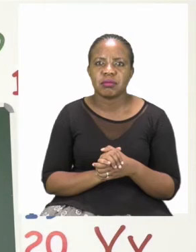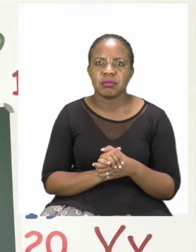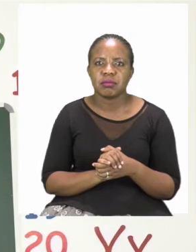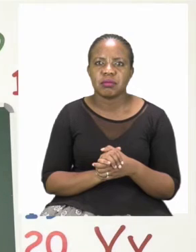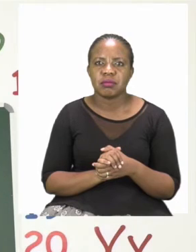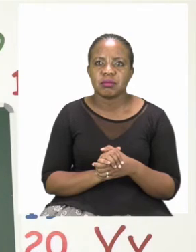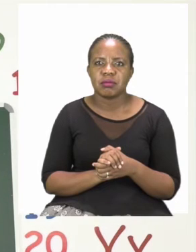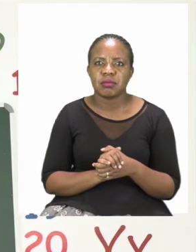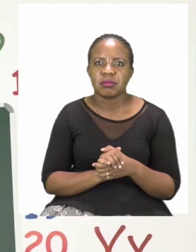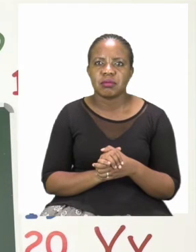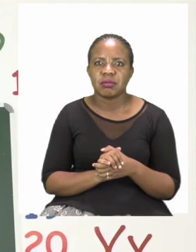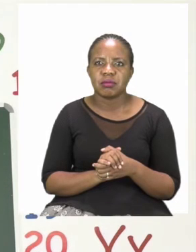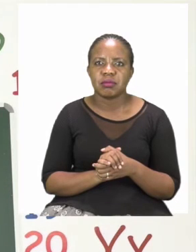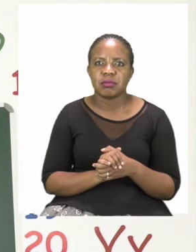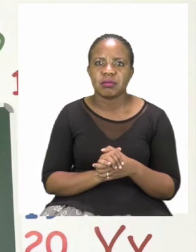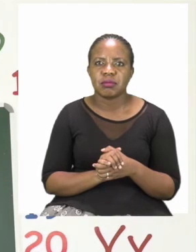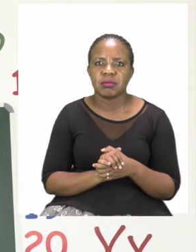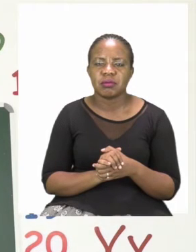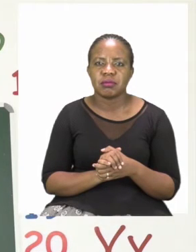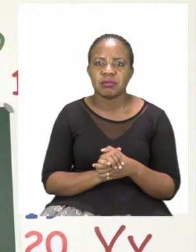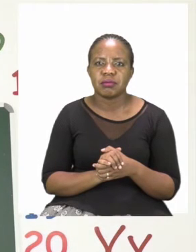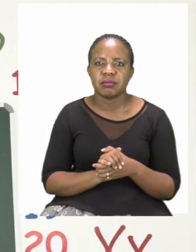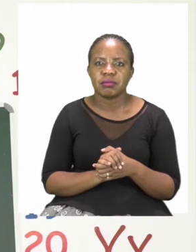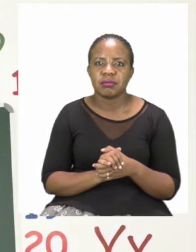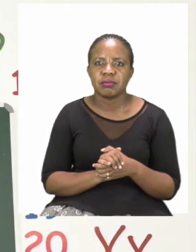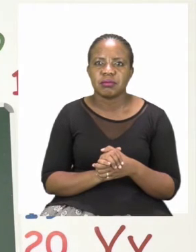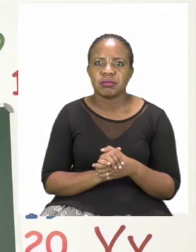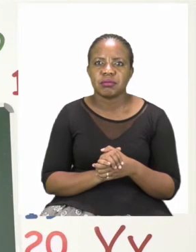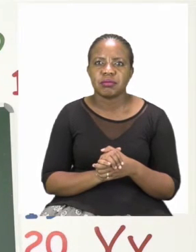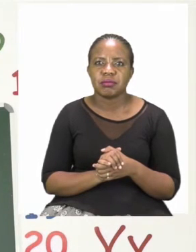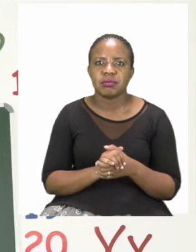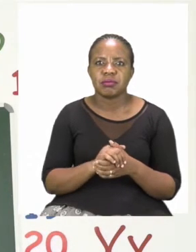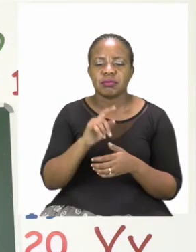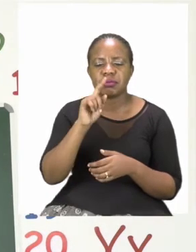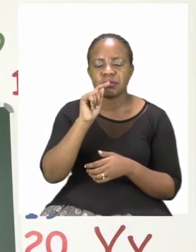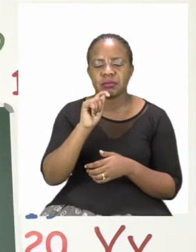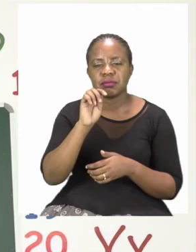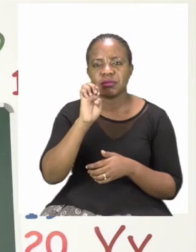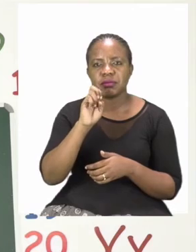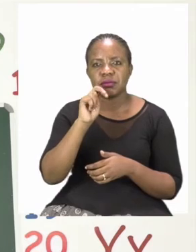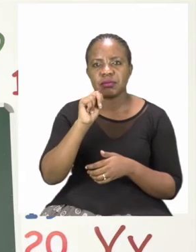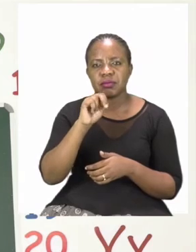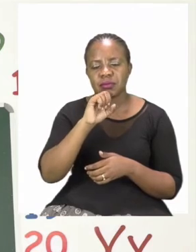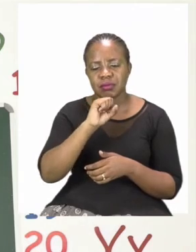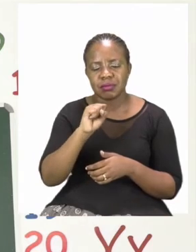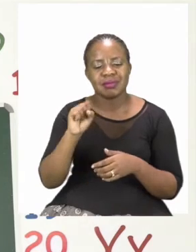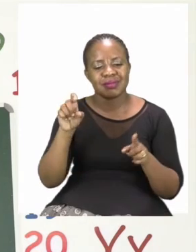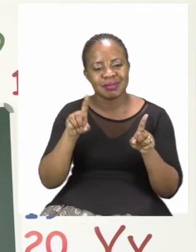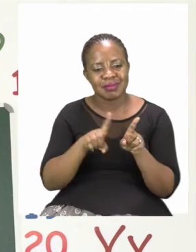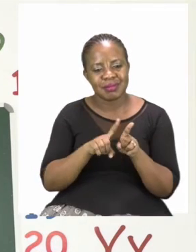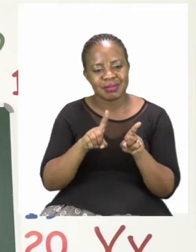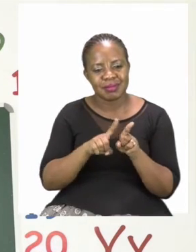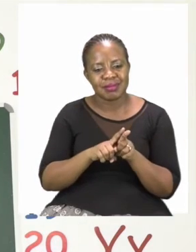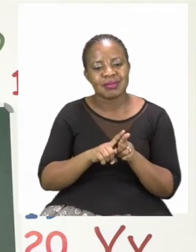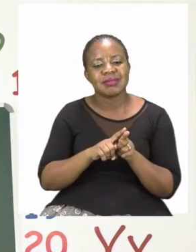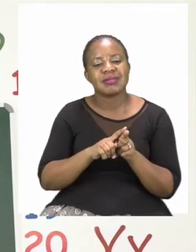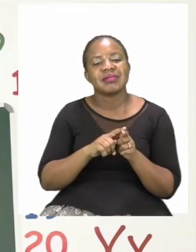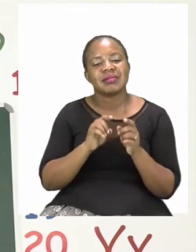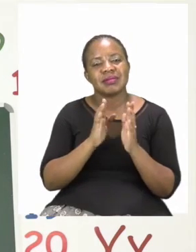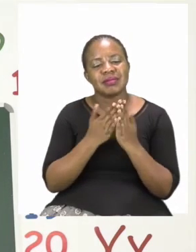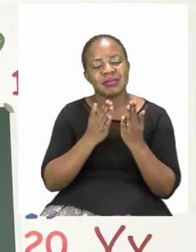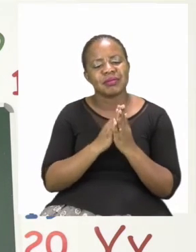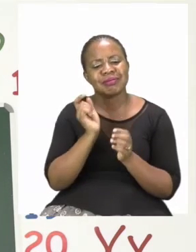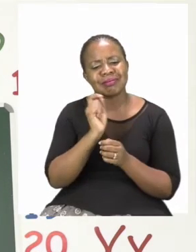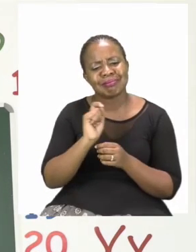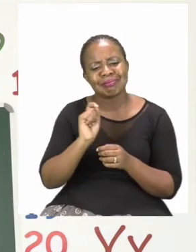There we go. Please don't forget your S at the end of the word tens. The next